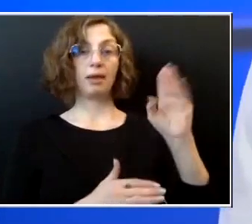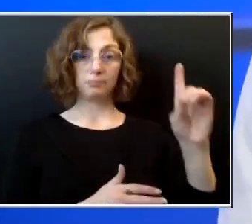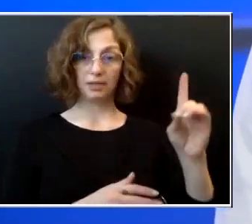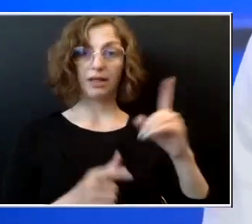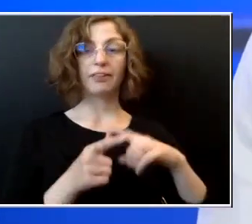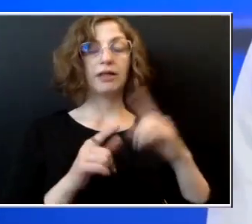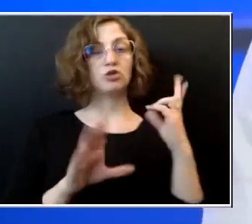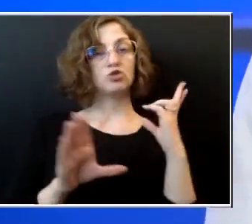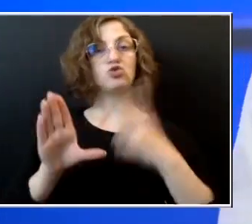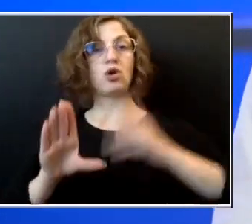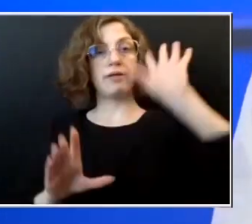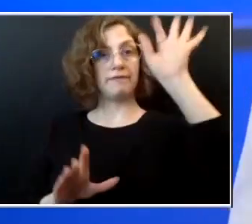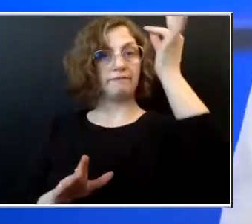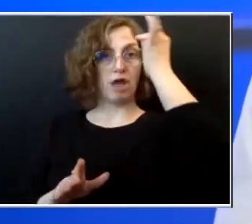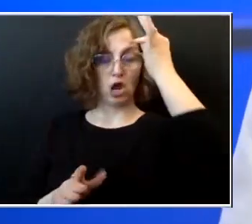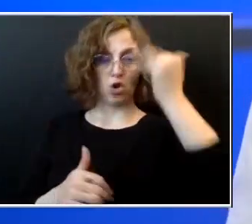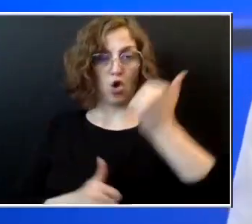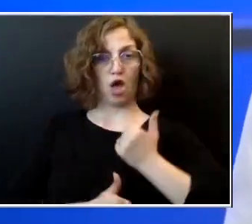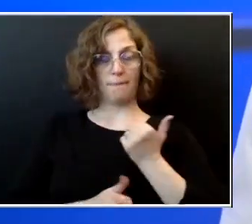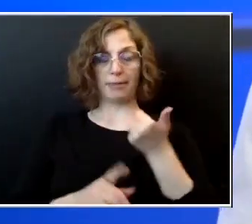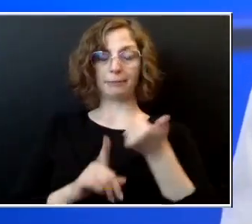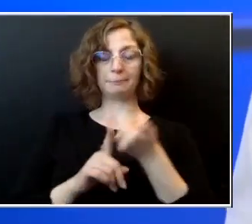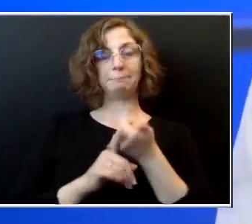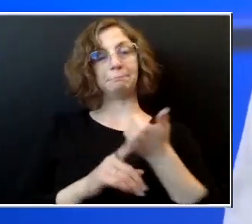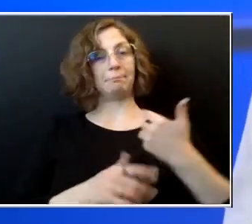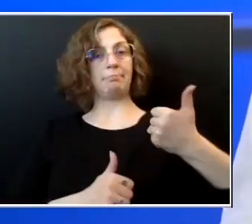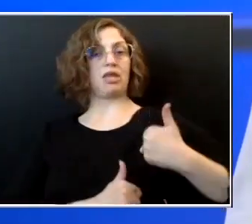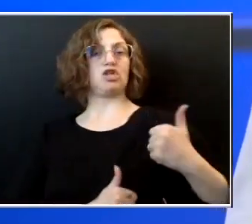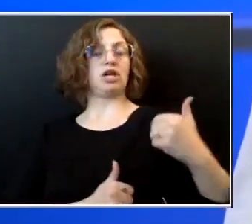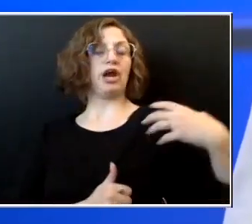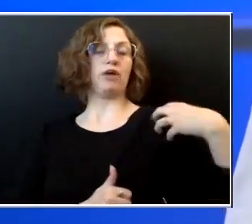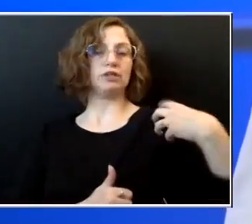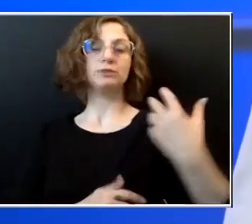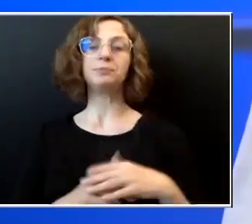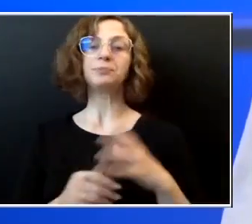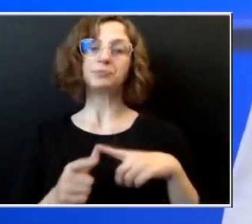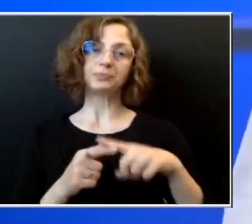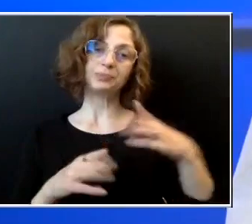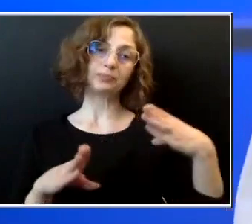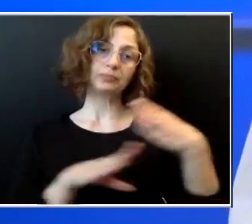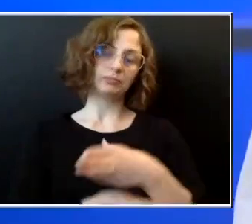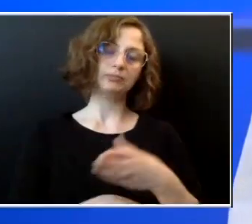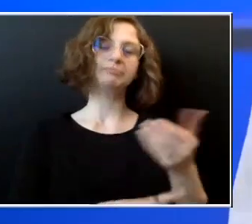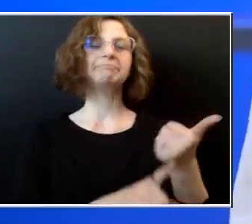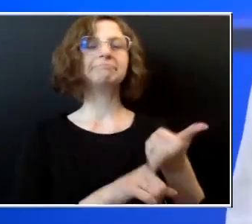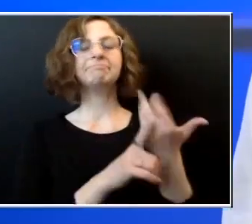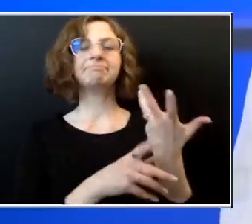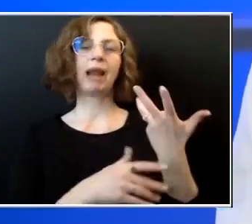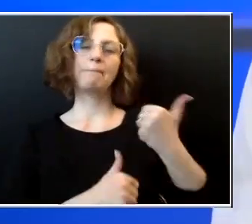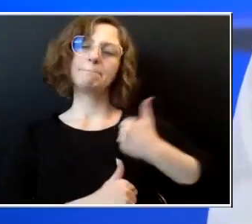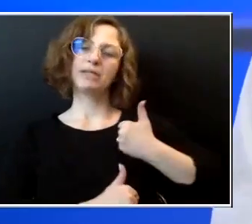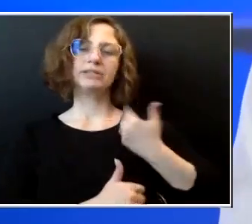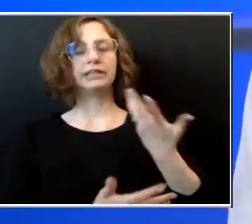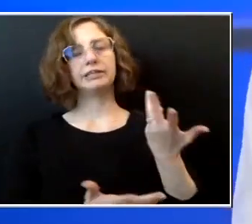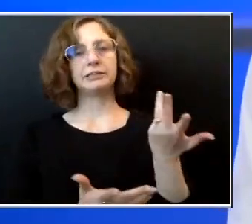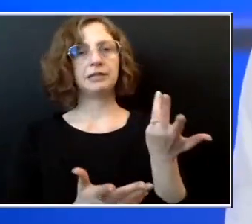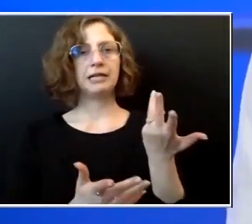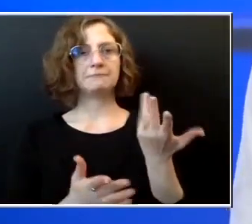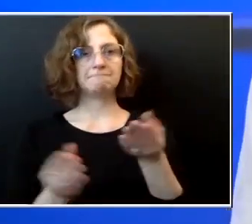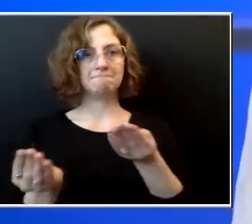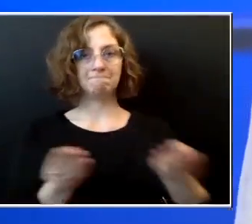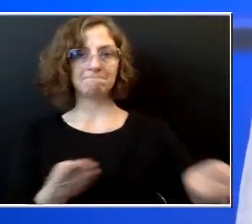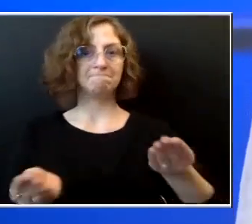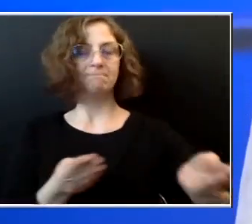in the Civil War. And then serving after that was serving as kind of a military attaché to the South for health, public